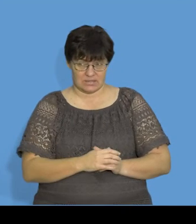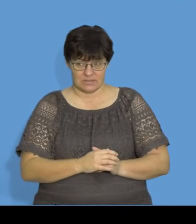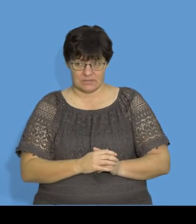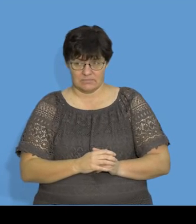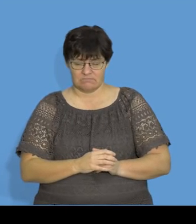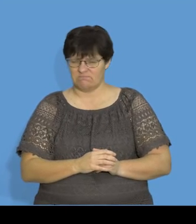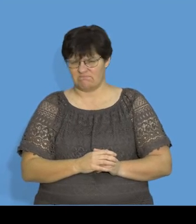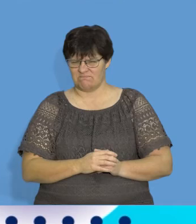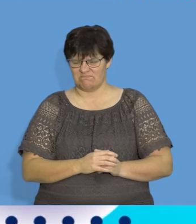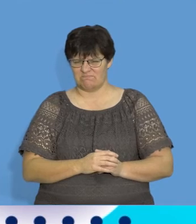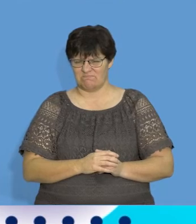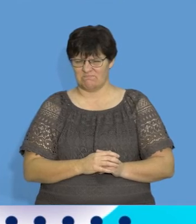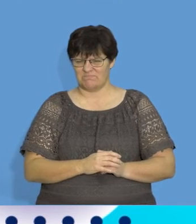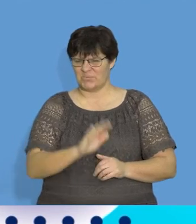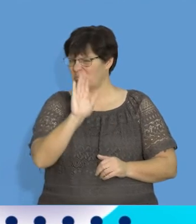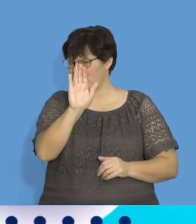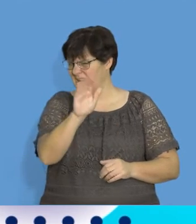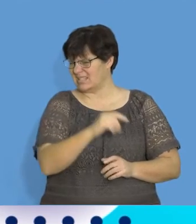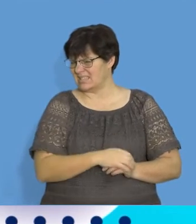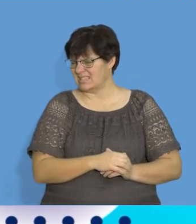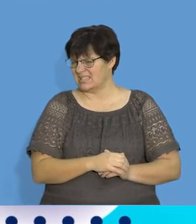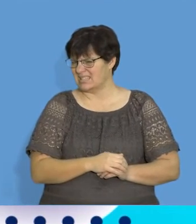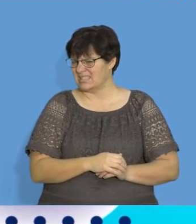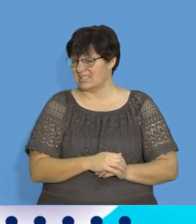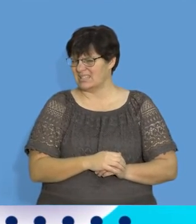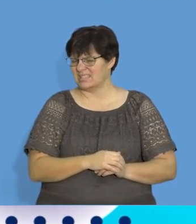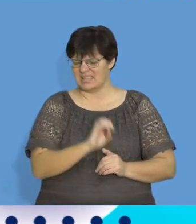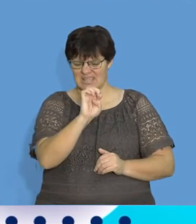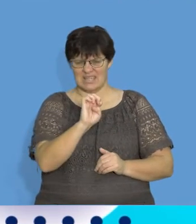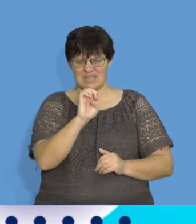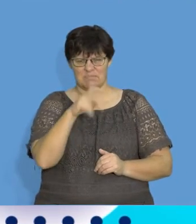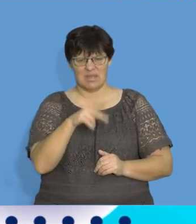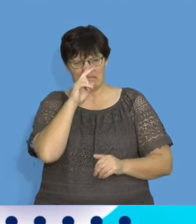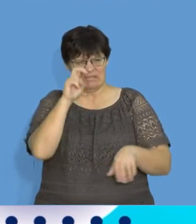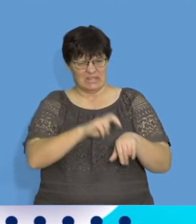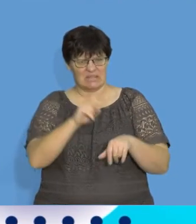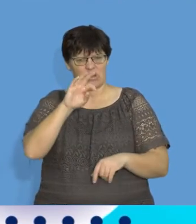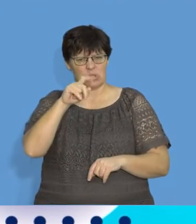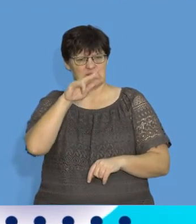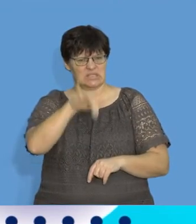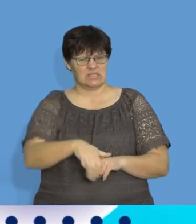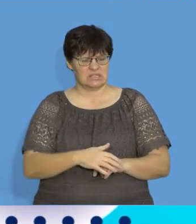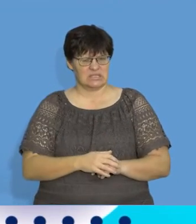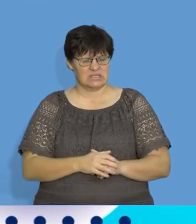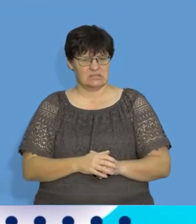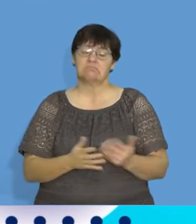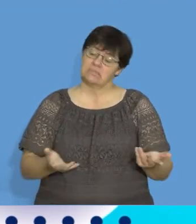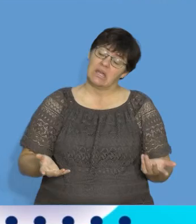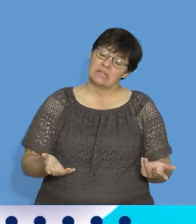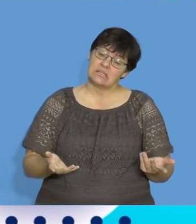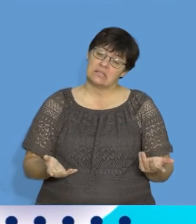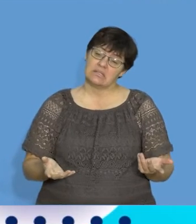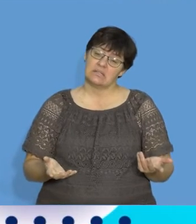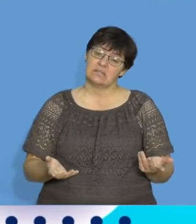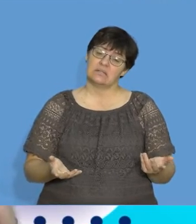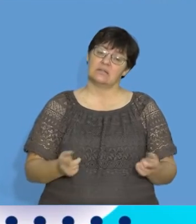be going, but wait, Tracy, kinetic energy needs velocity. It does,